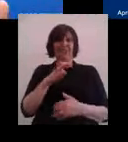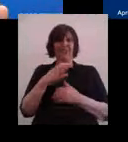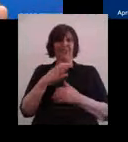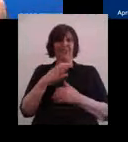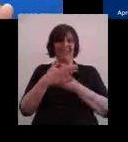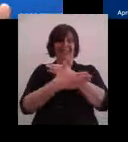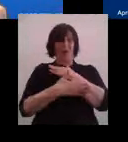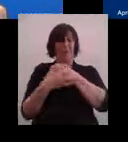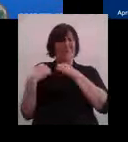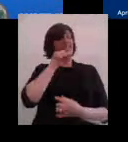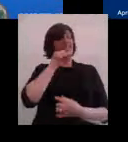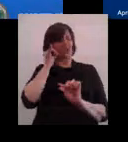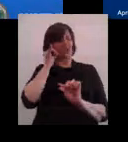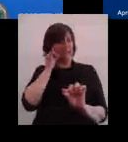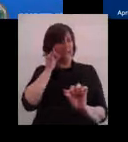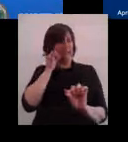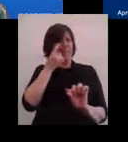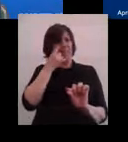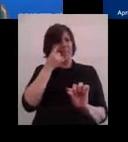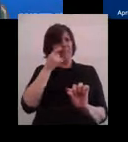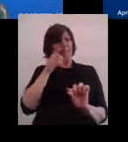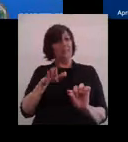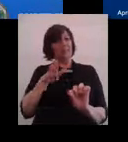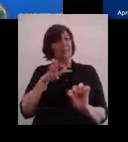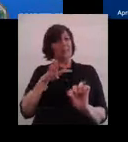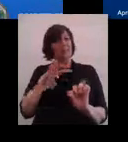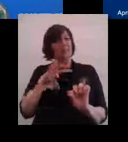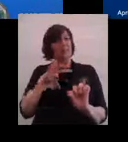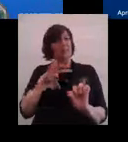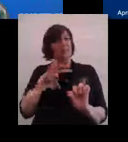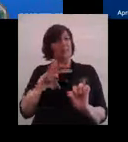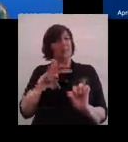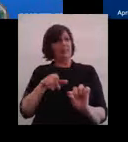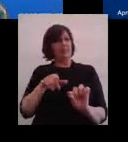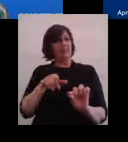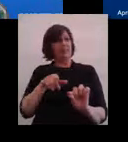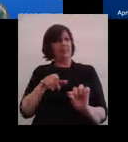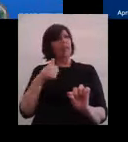do a data apples for apples comparison. We had